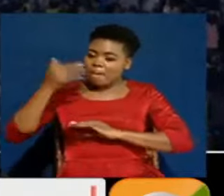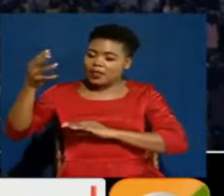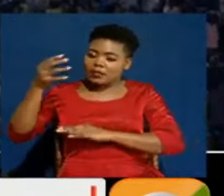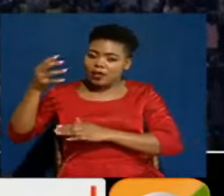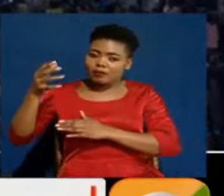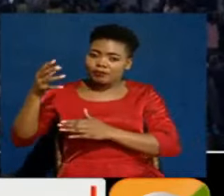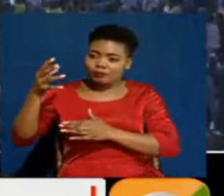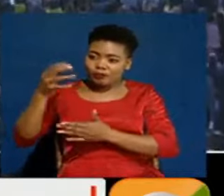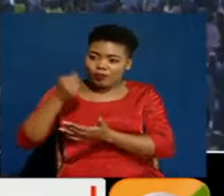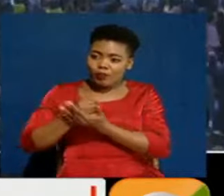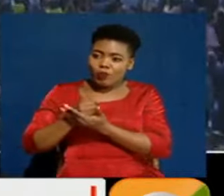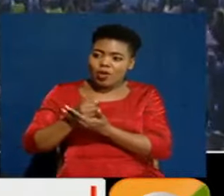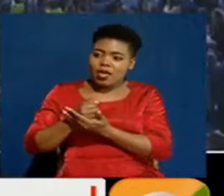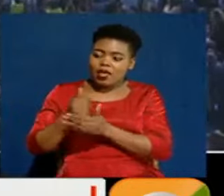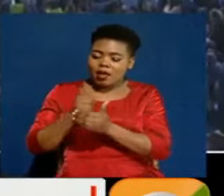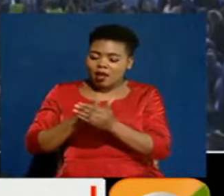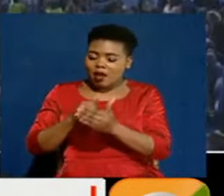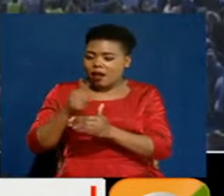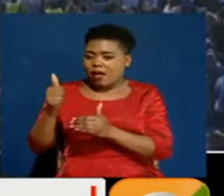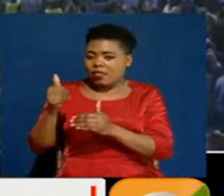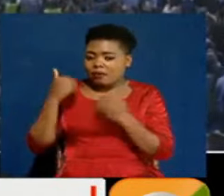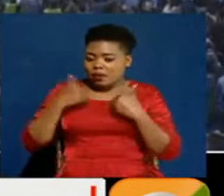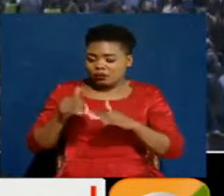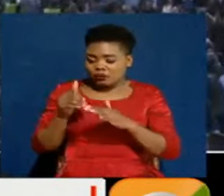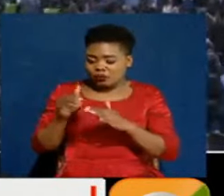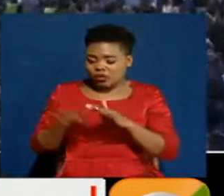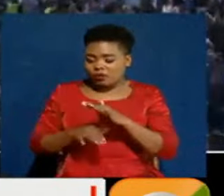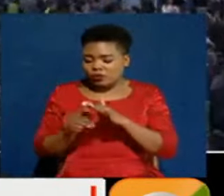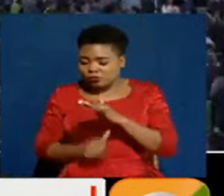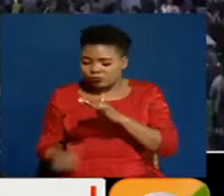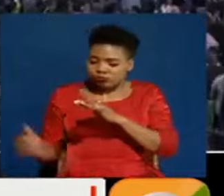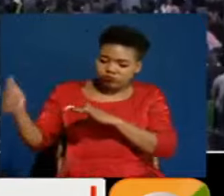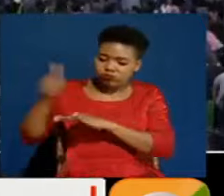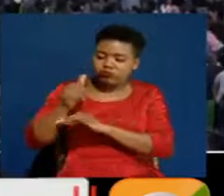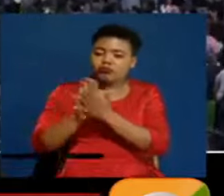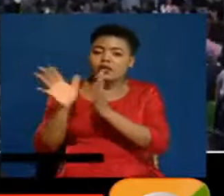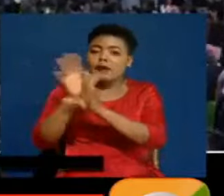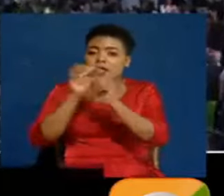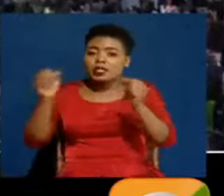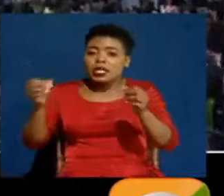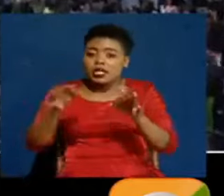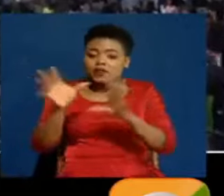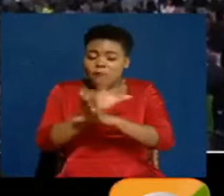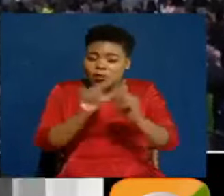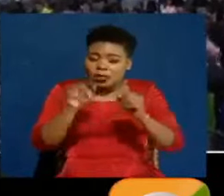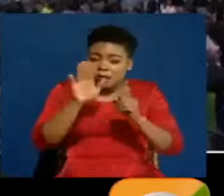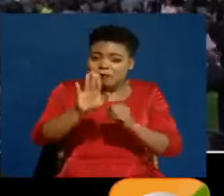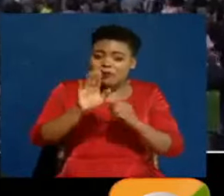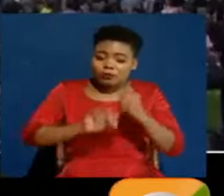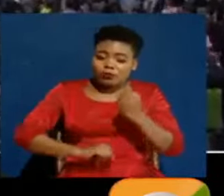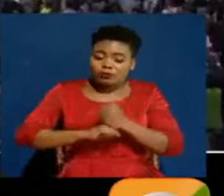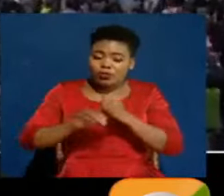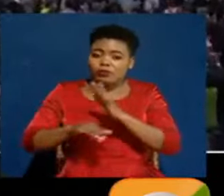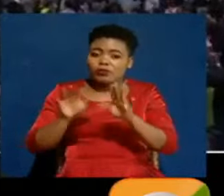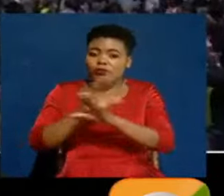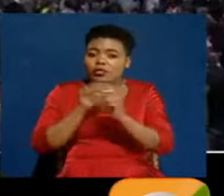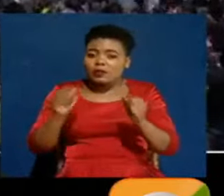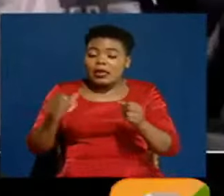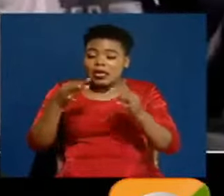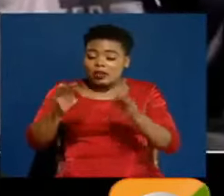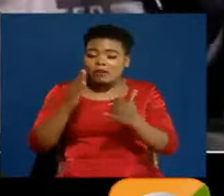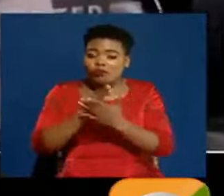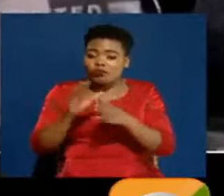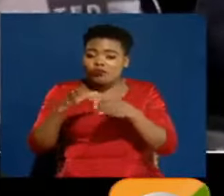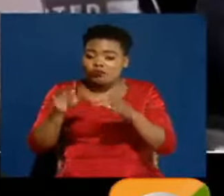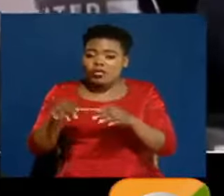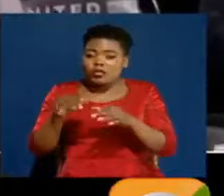are president with a purpose, when you are a leader with a purpose, when your purpose is done, you don't have to stick to the seat